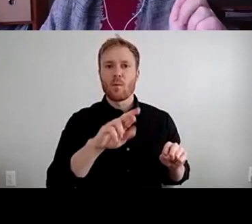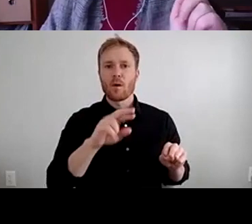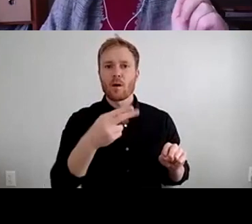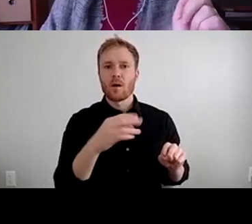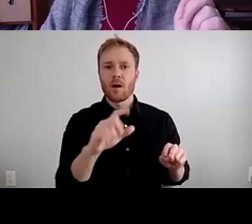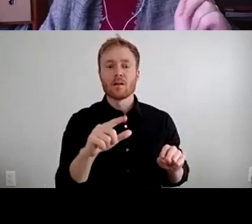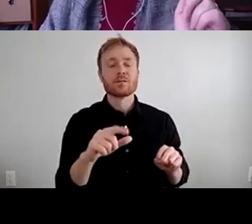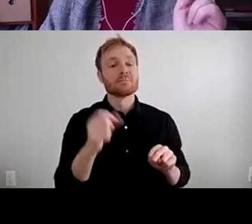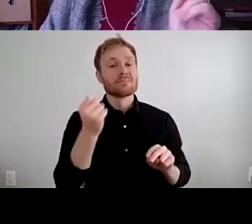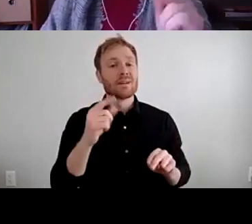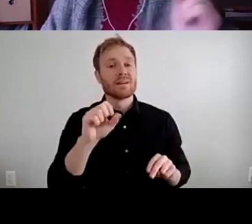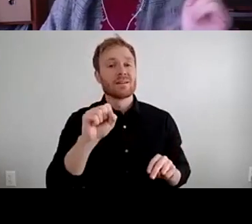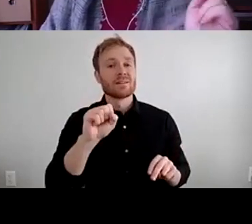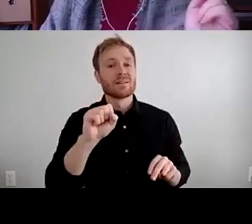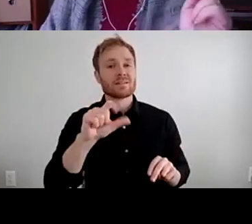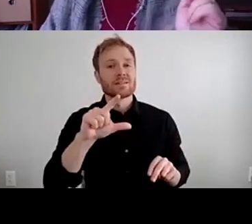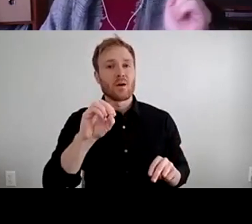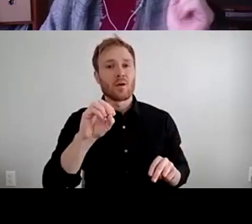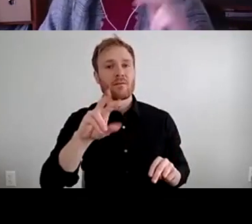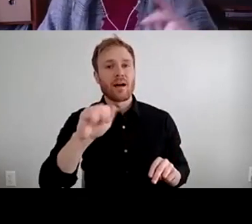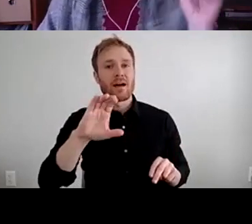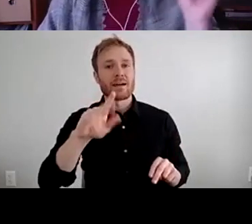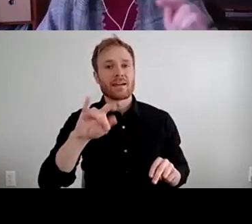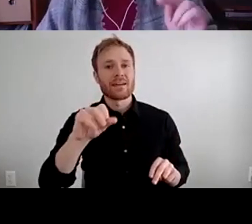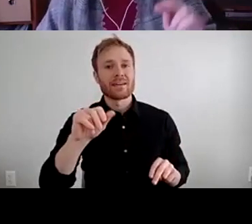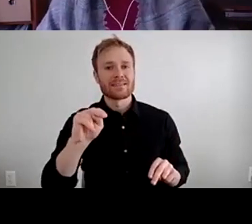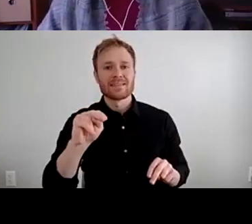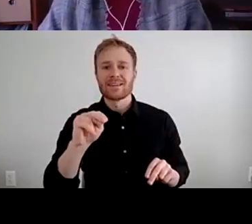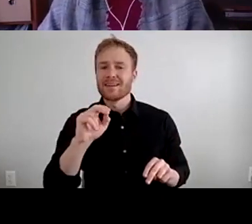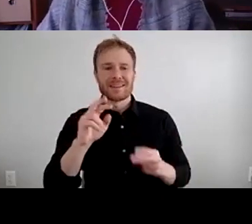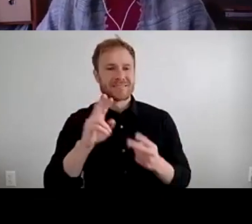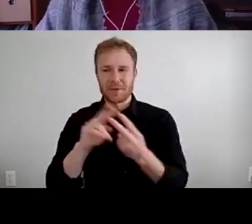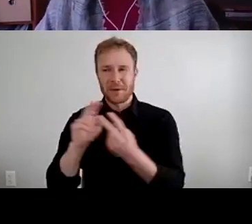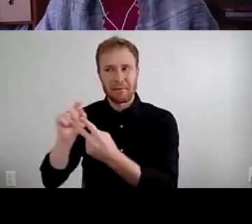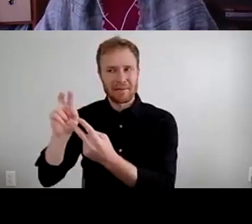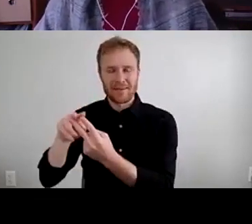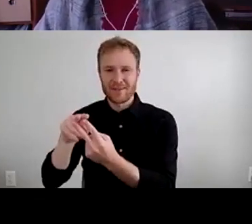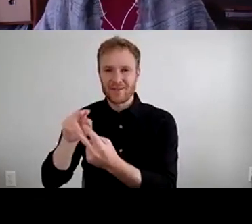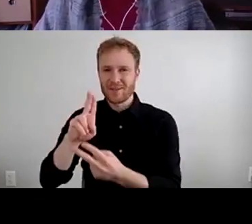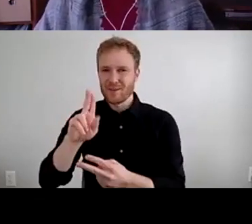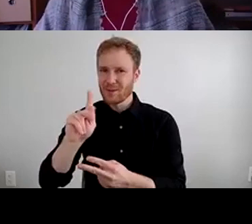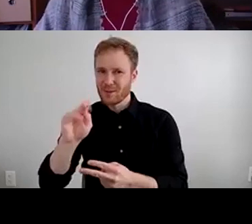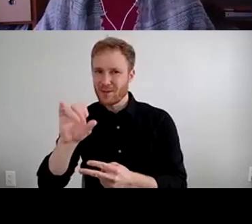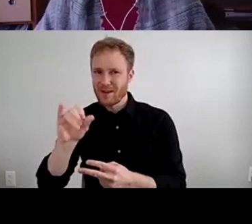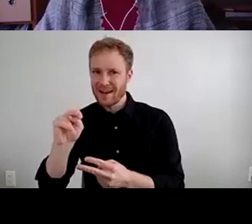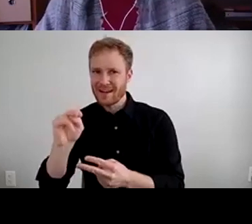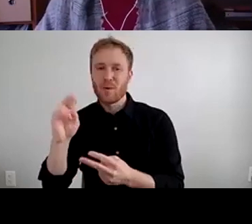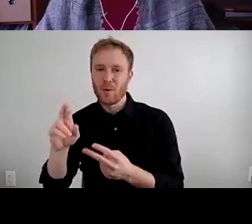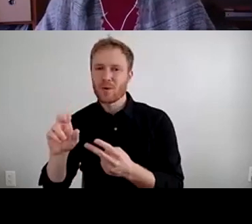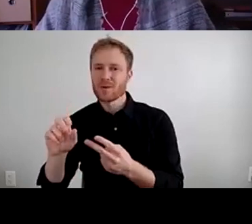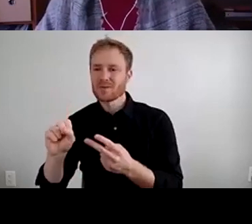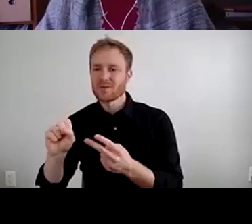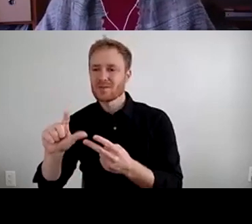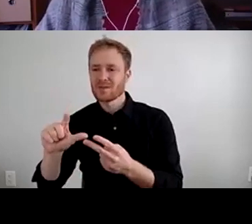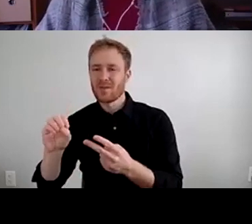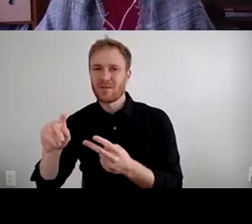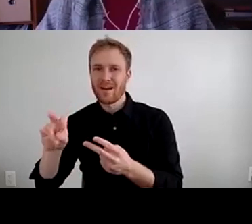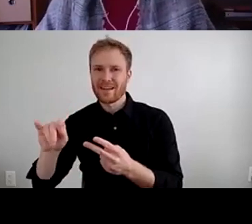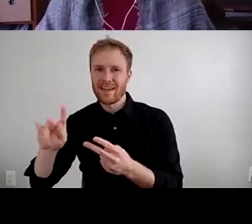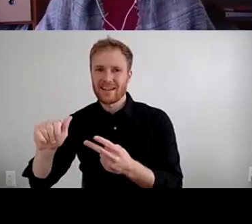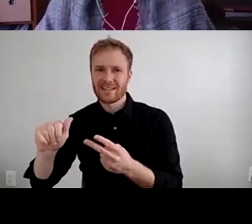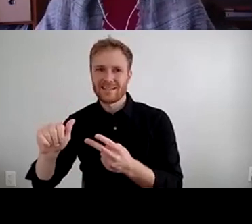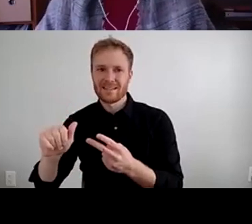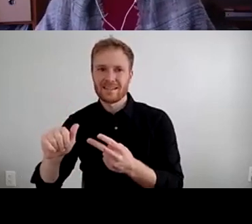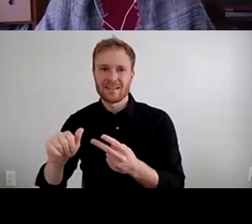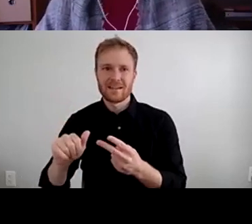former Yugoslavia nor Ukraine, but part of the former Czechoslovakia. And that we don't make Heinz ketchup